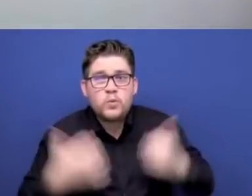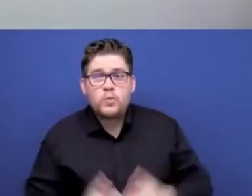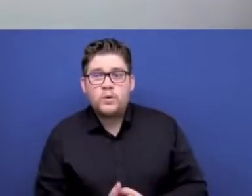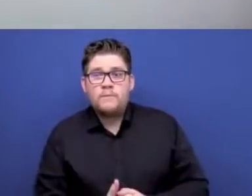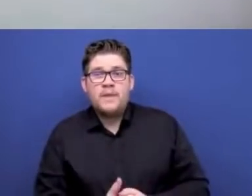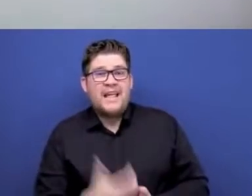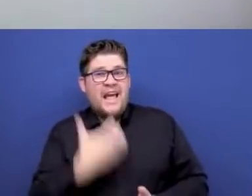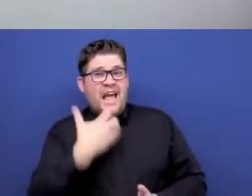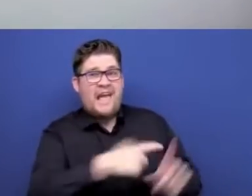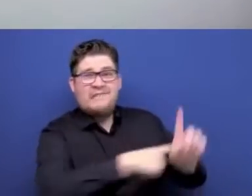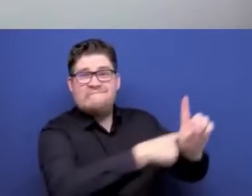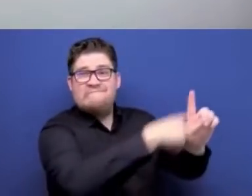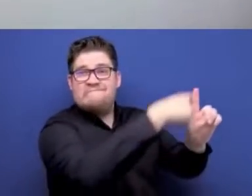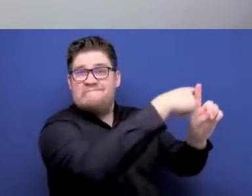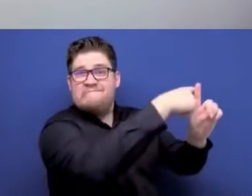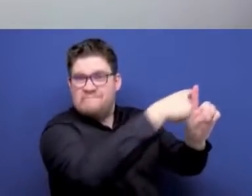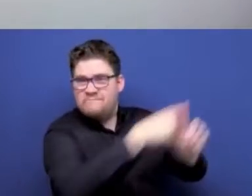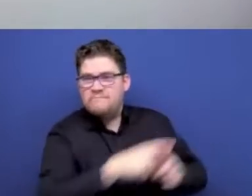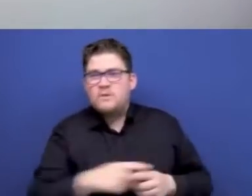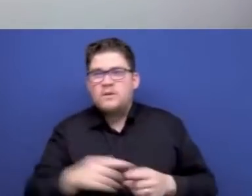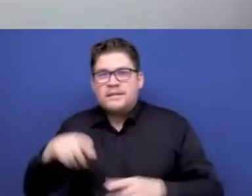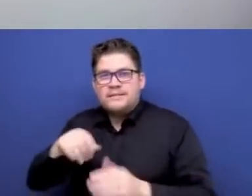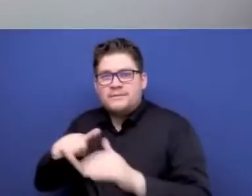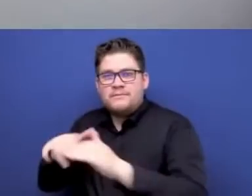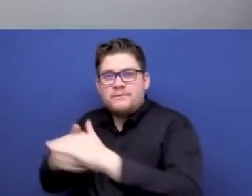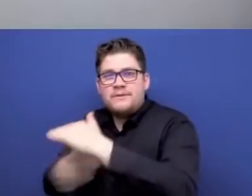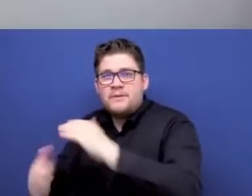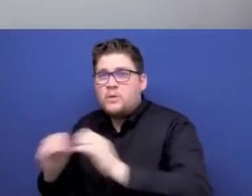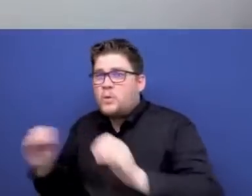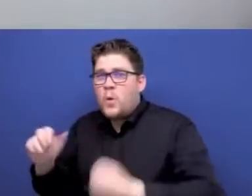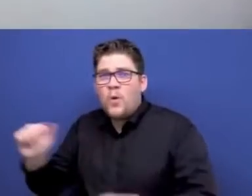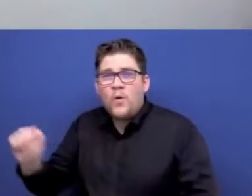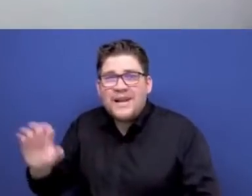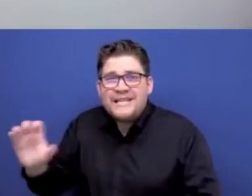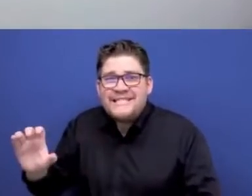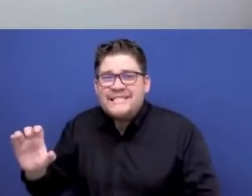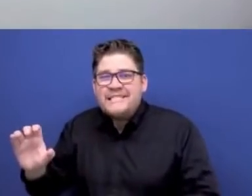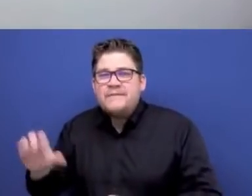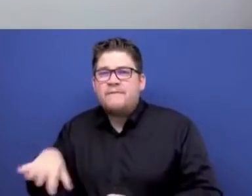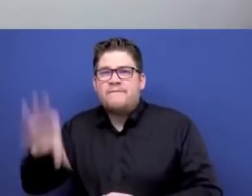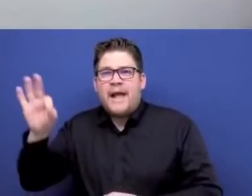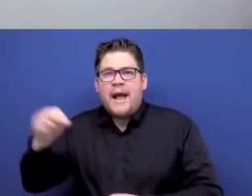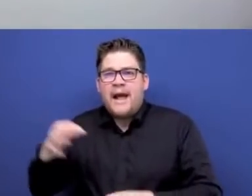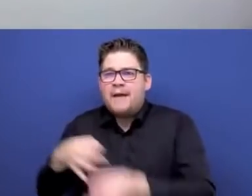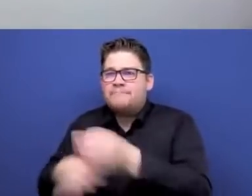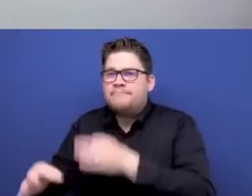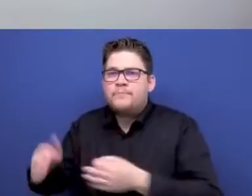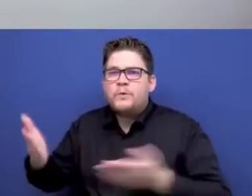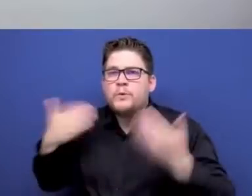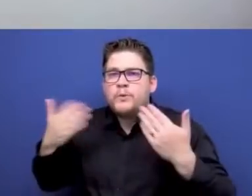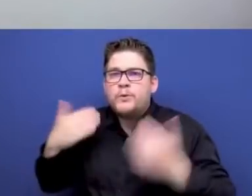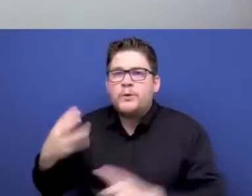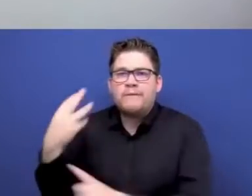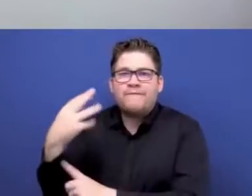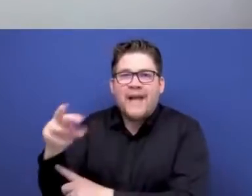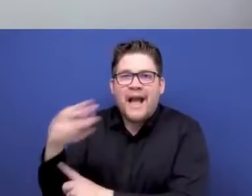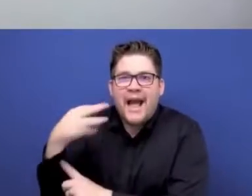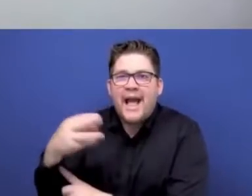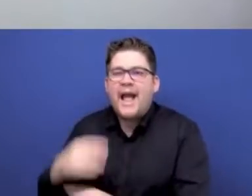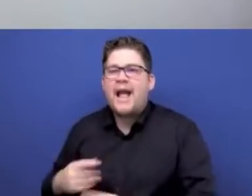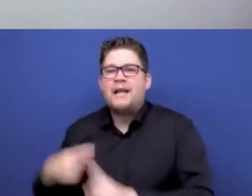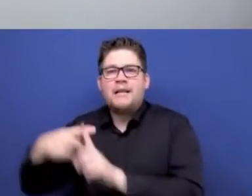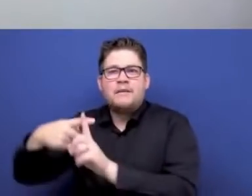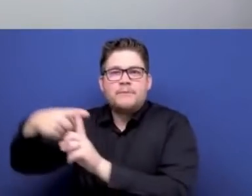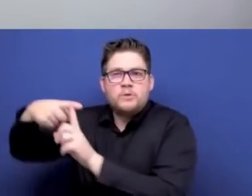air conditioning, trying to find cooler indoor alternatives so that you can let your body cool down over